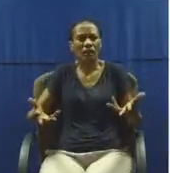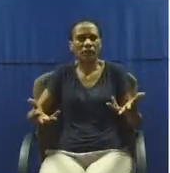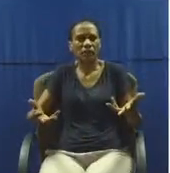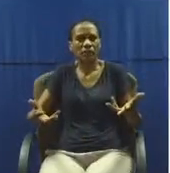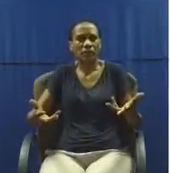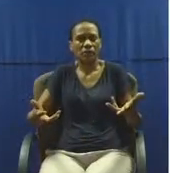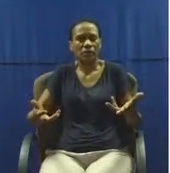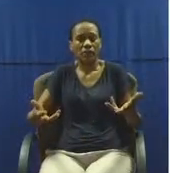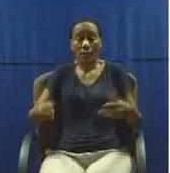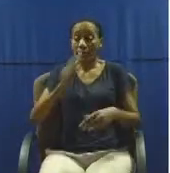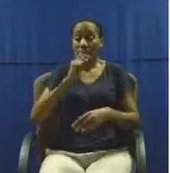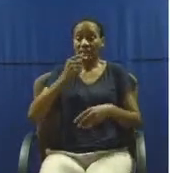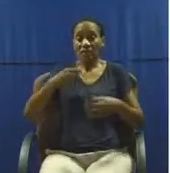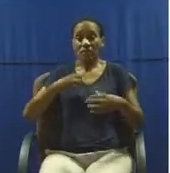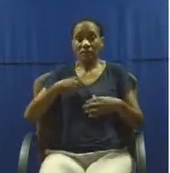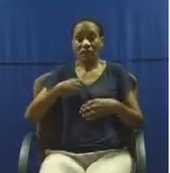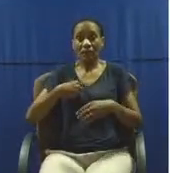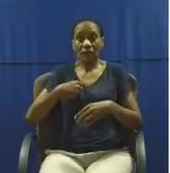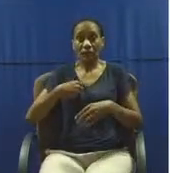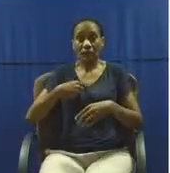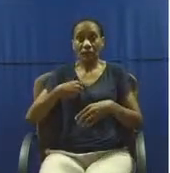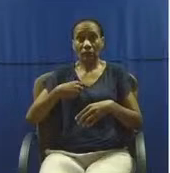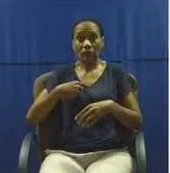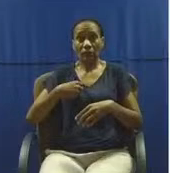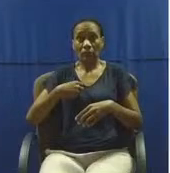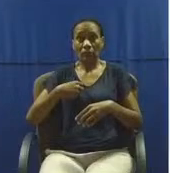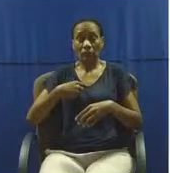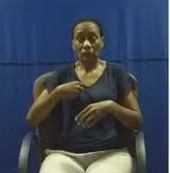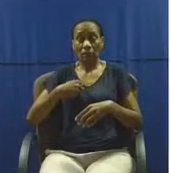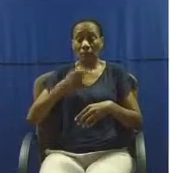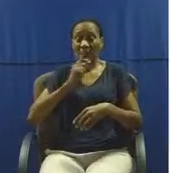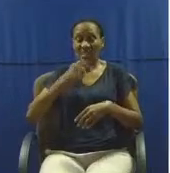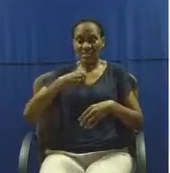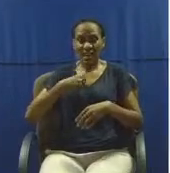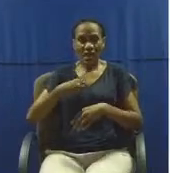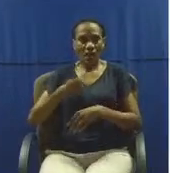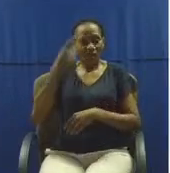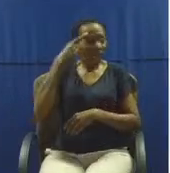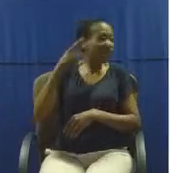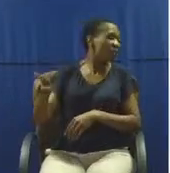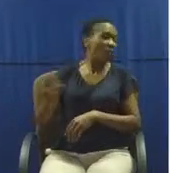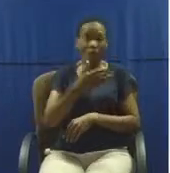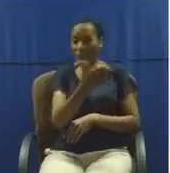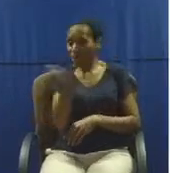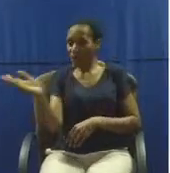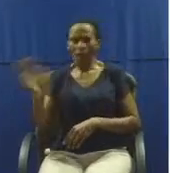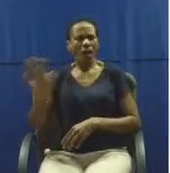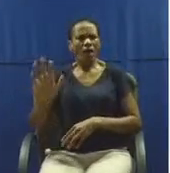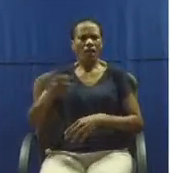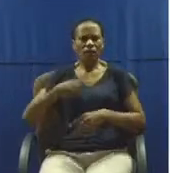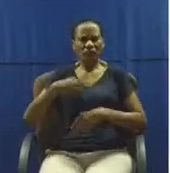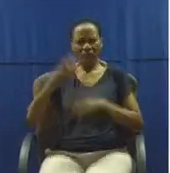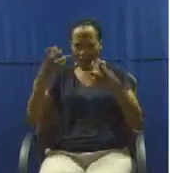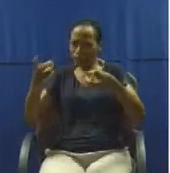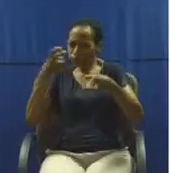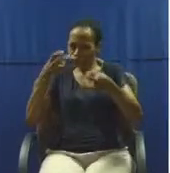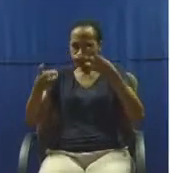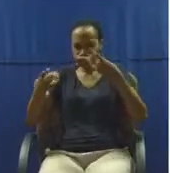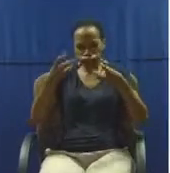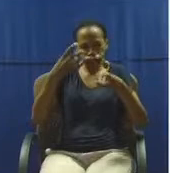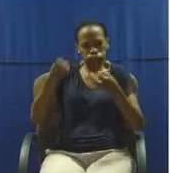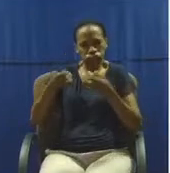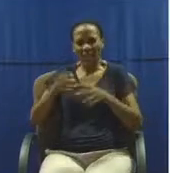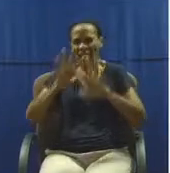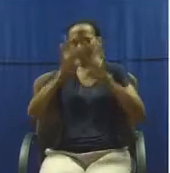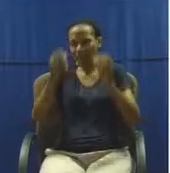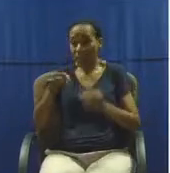don't take counsel from even members of the opposition. I do listen. And I do take into account what is being